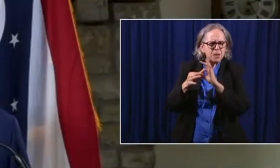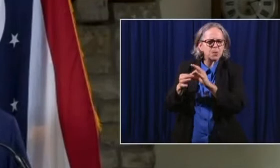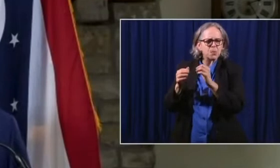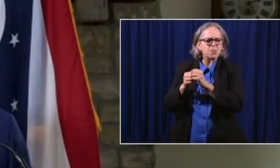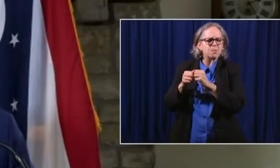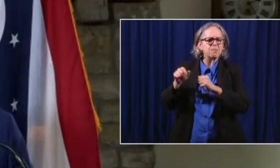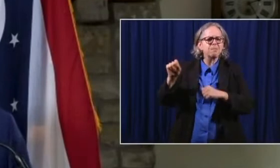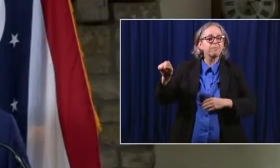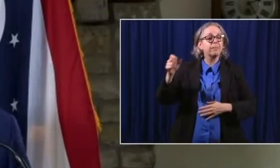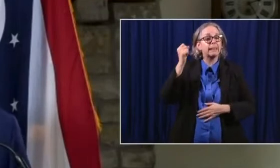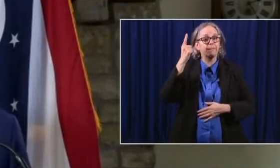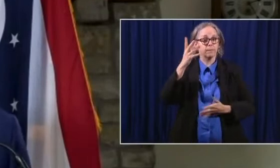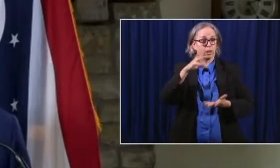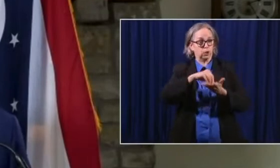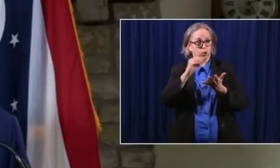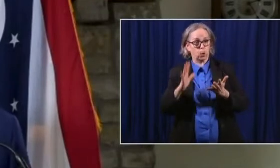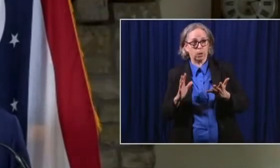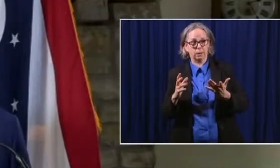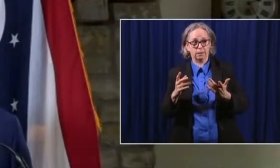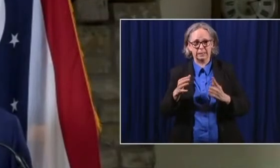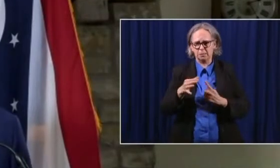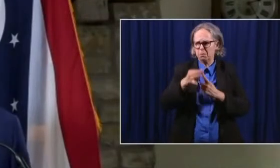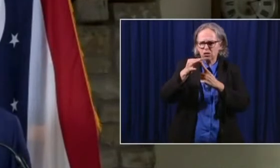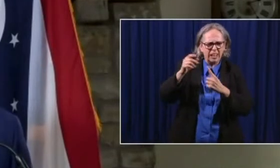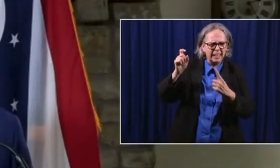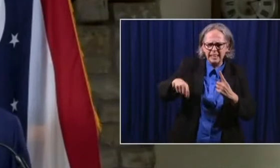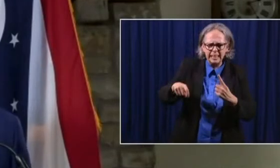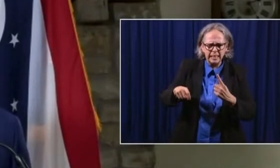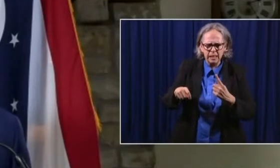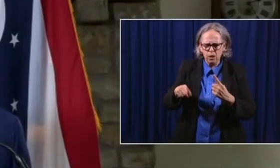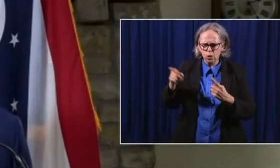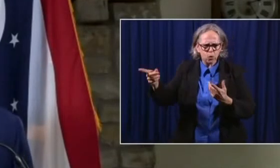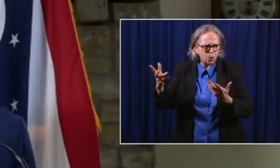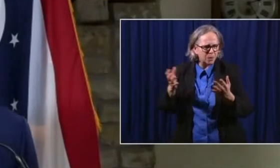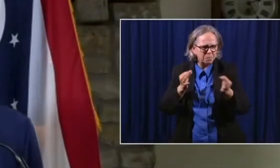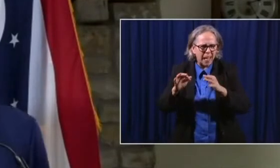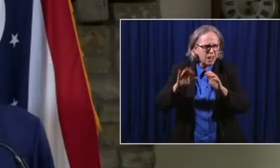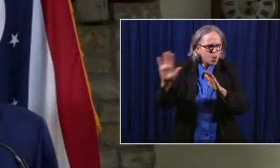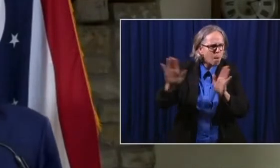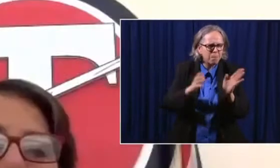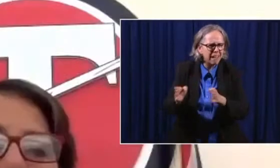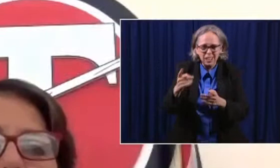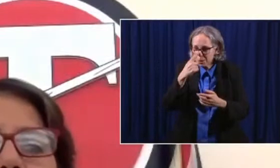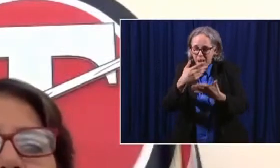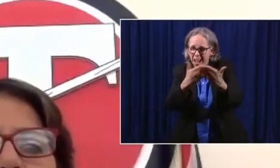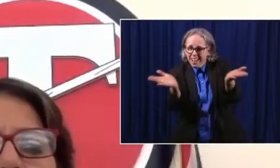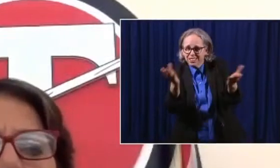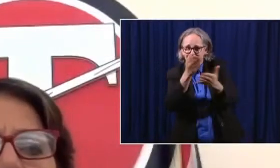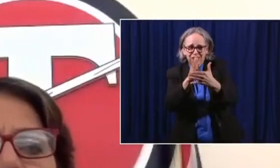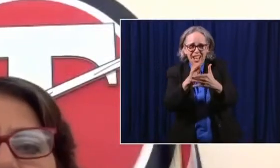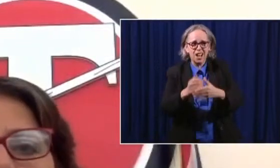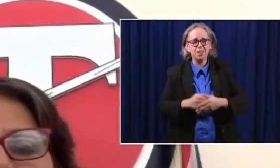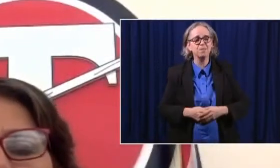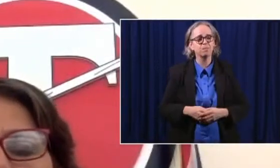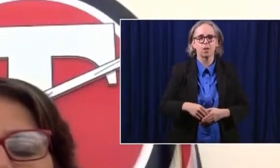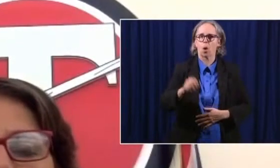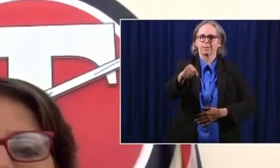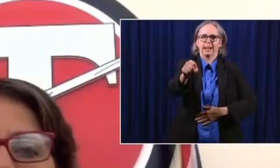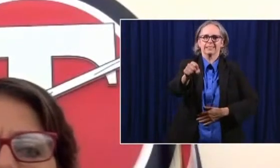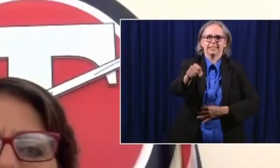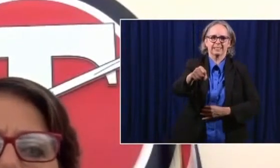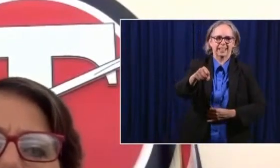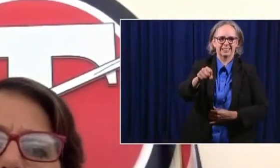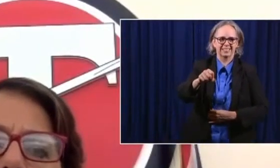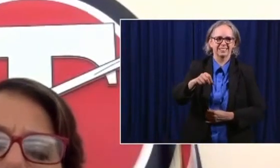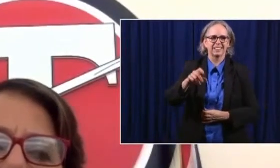have some special needs. Could you kind of share that with everybody? Absolutely. So at Tecumseh Local Schools,